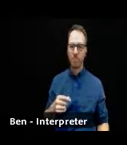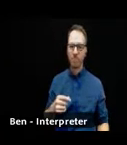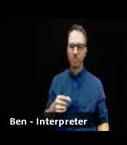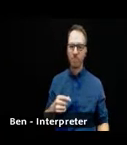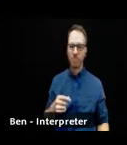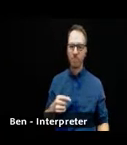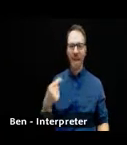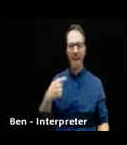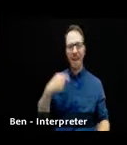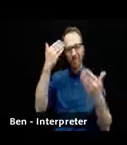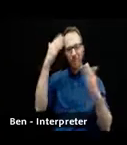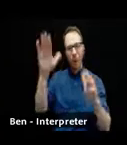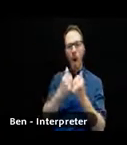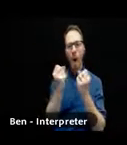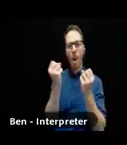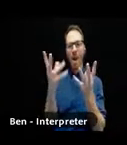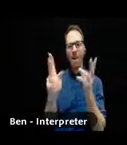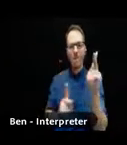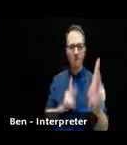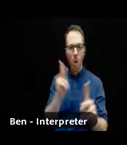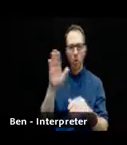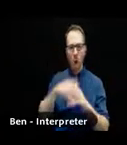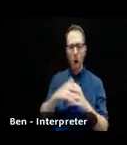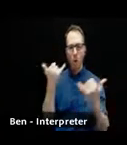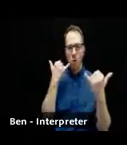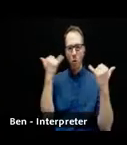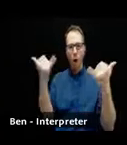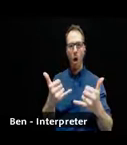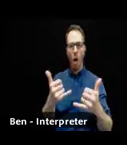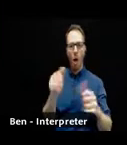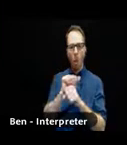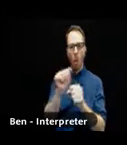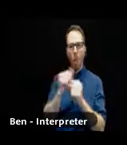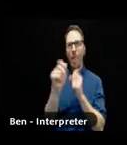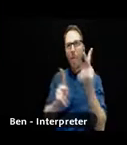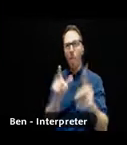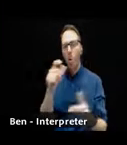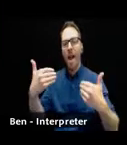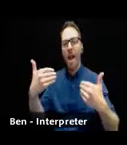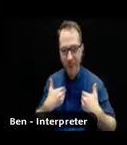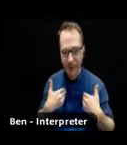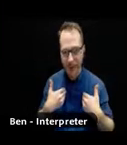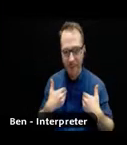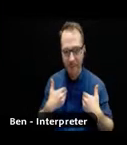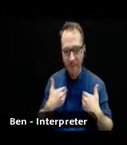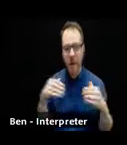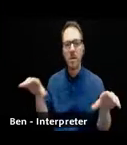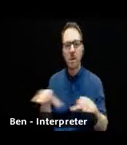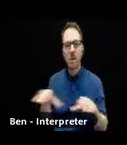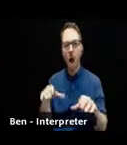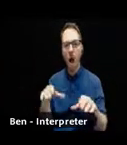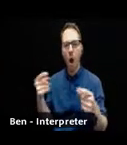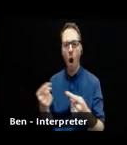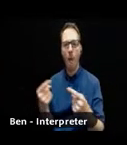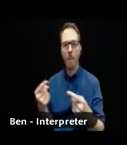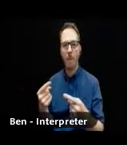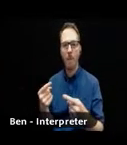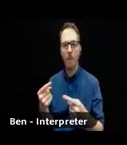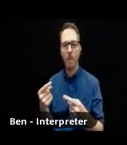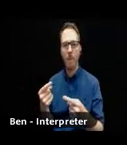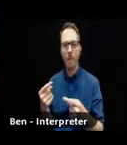I don't know how many folks on the line work with folks who have done harm. Everyone who